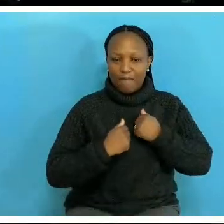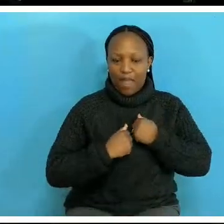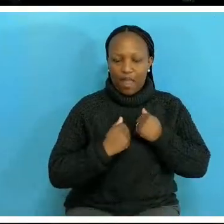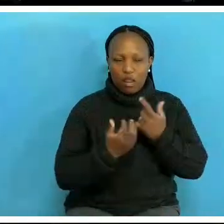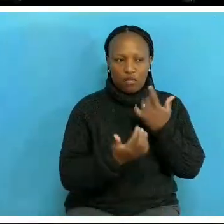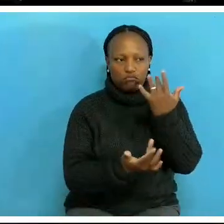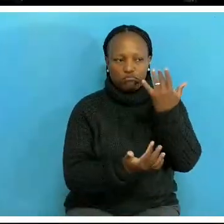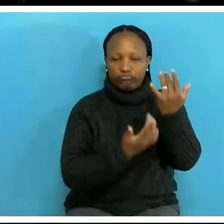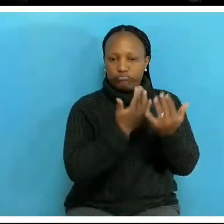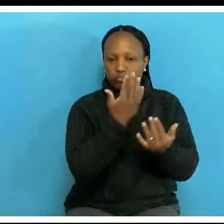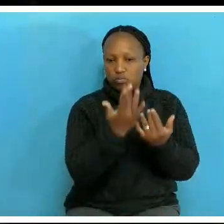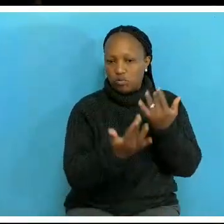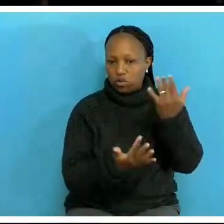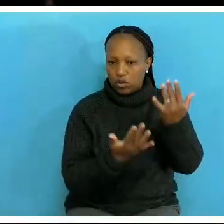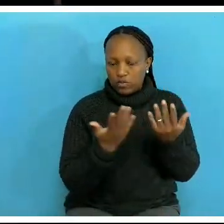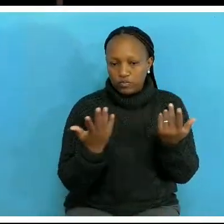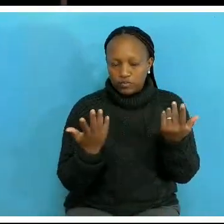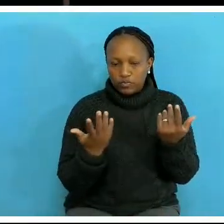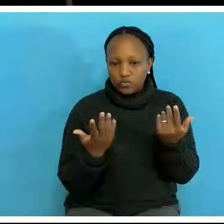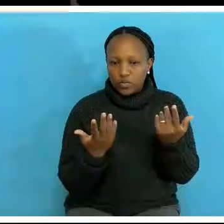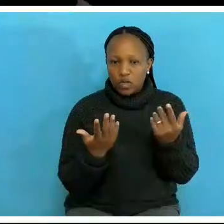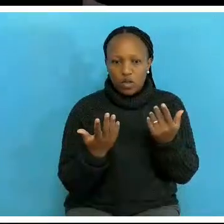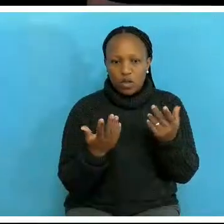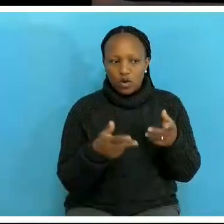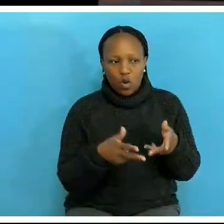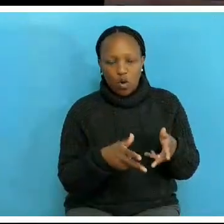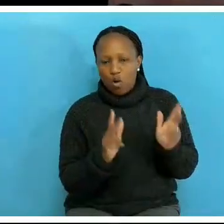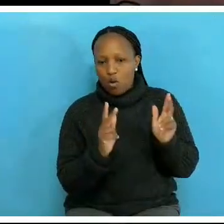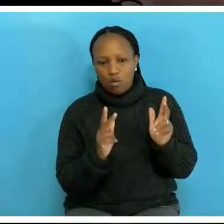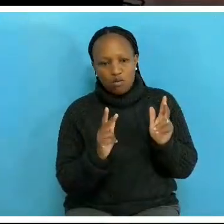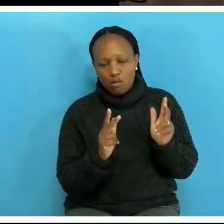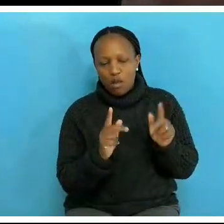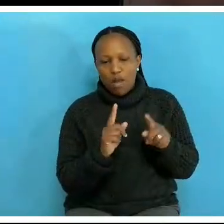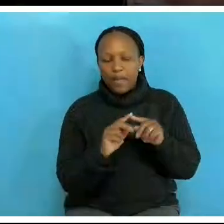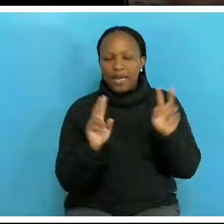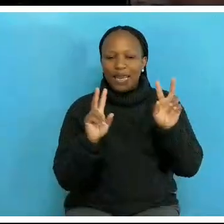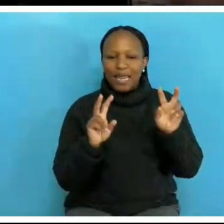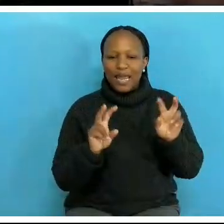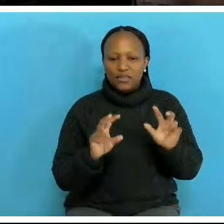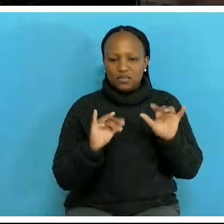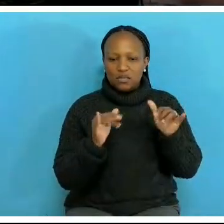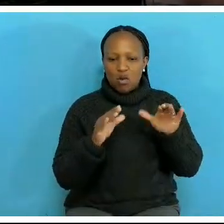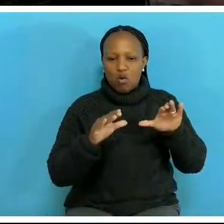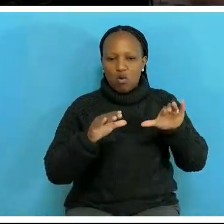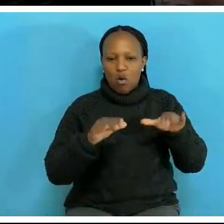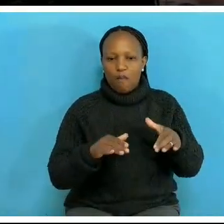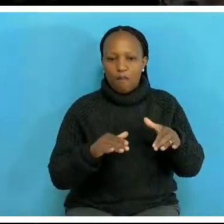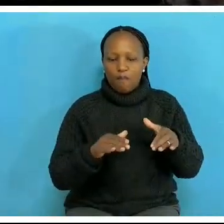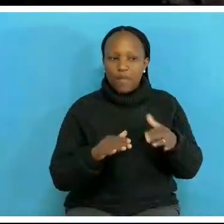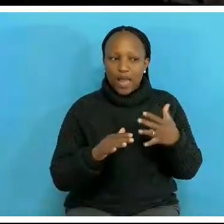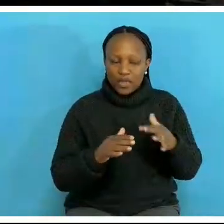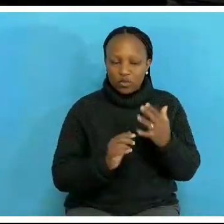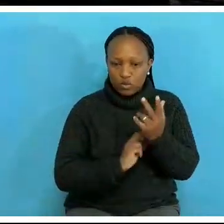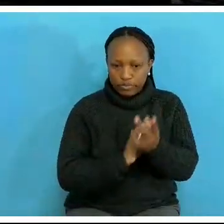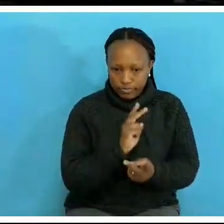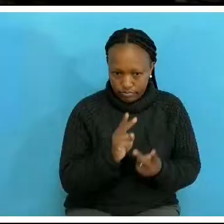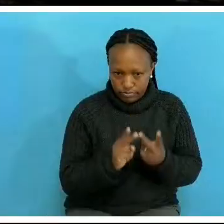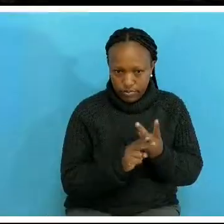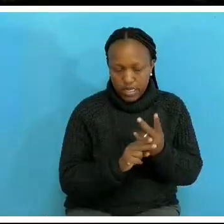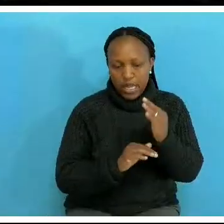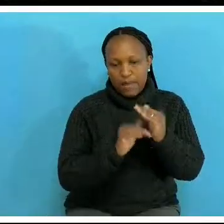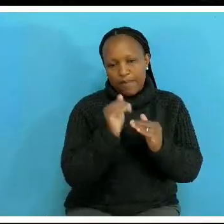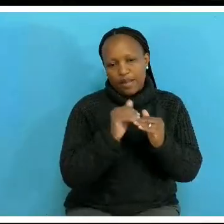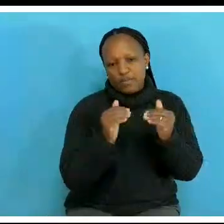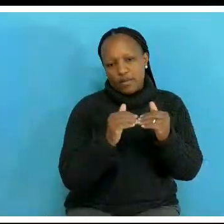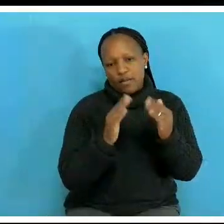It wasn't due to negligence, it was due to ESCOM. I had to rebuild my house because I'm making business from